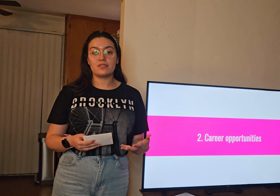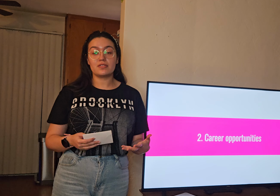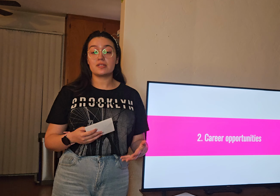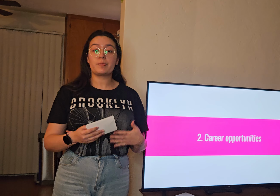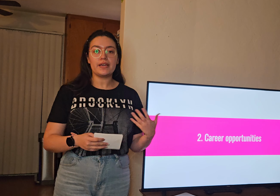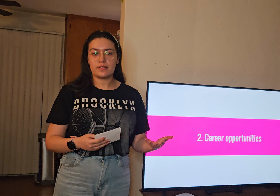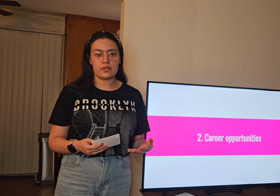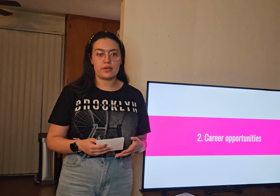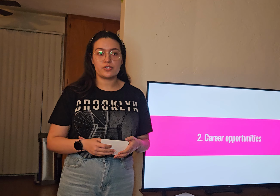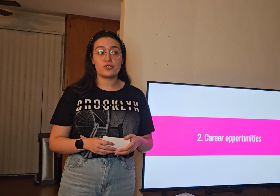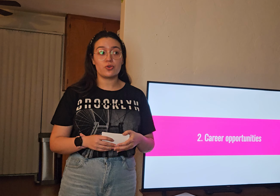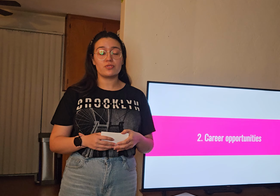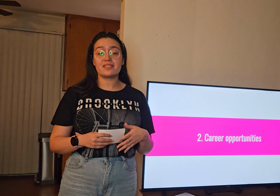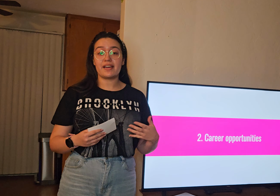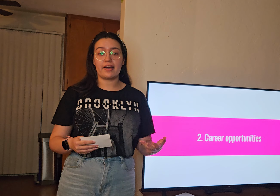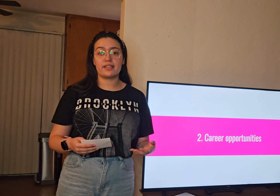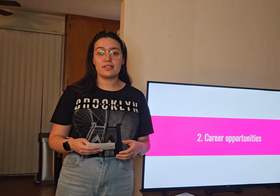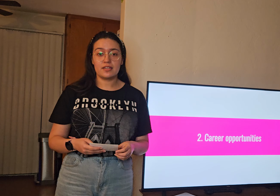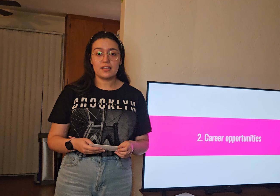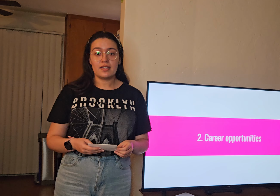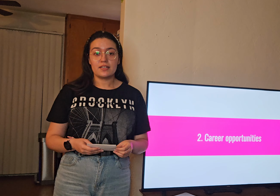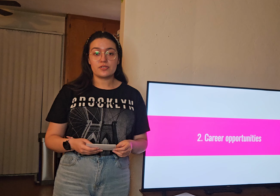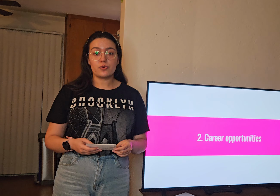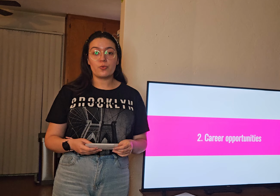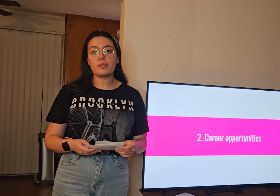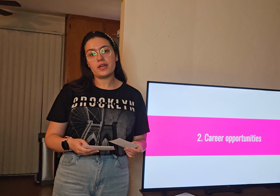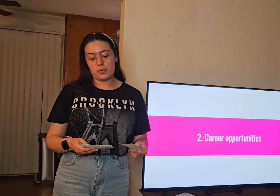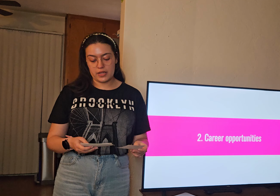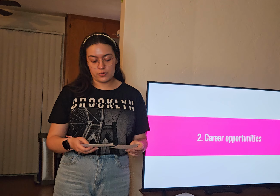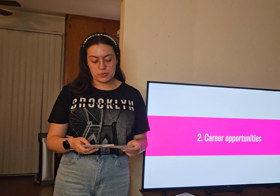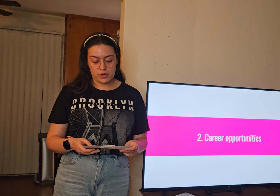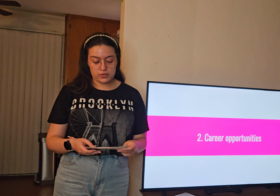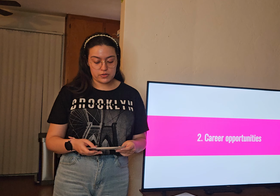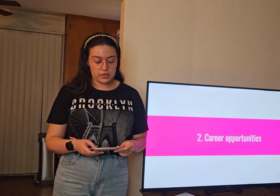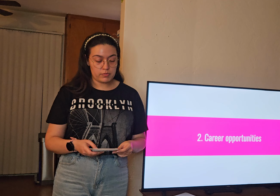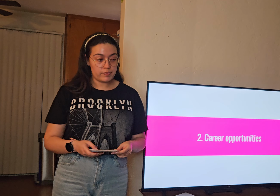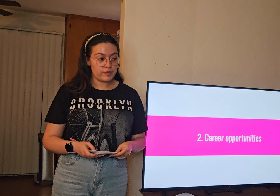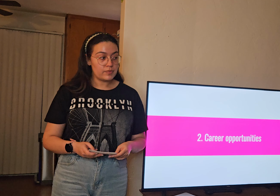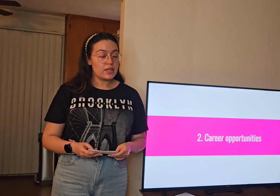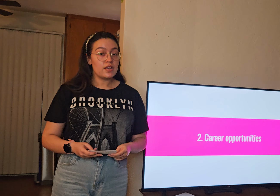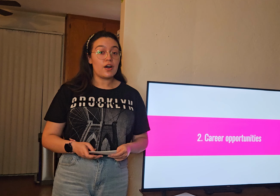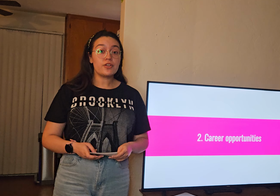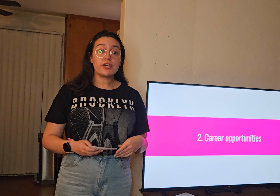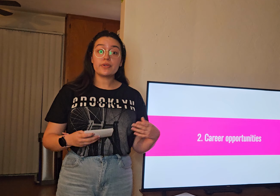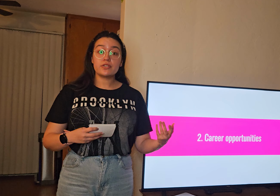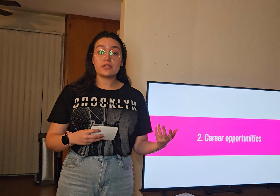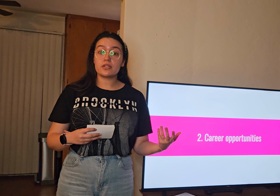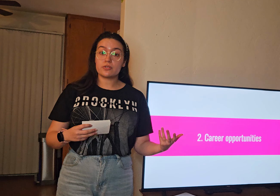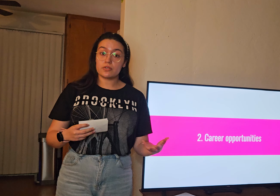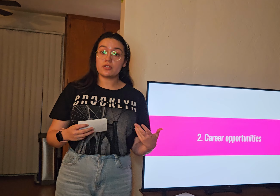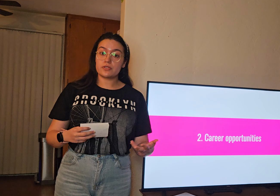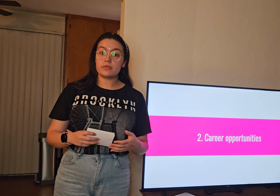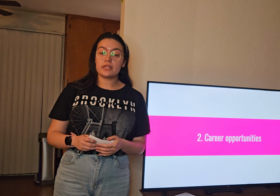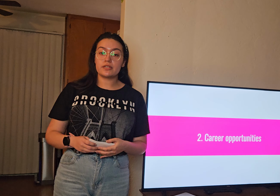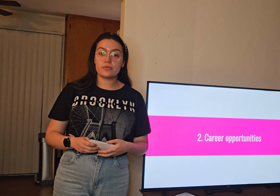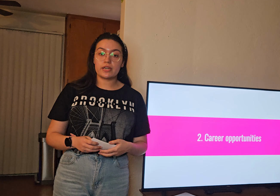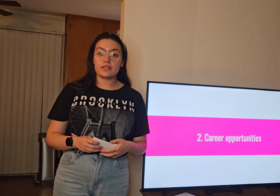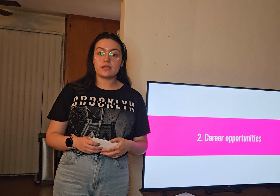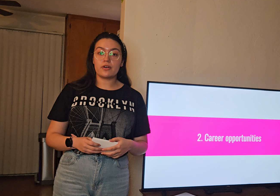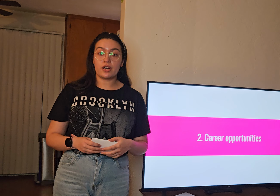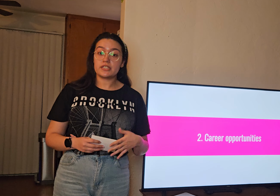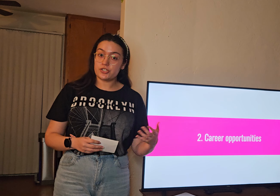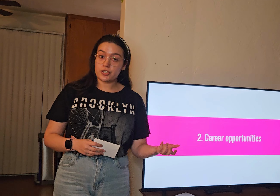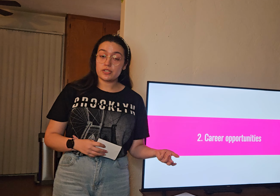don't speak their language, don't sign. So we become language models to them. Other careers that are closely related